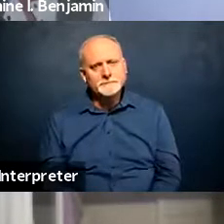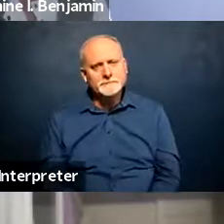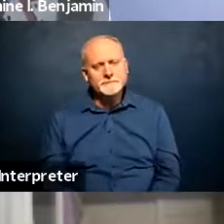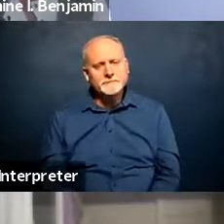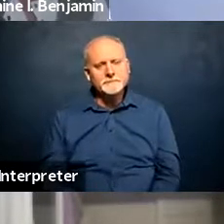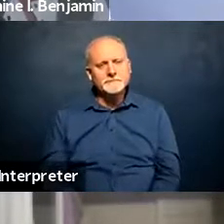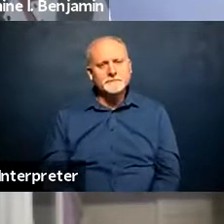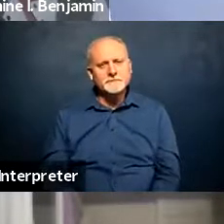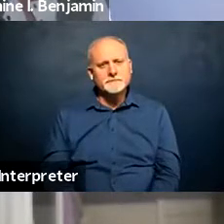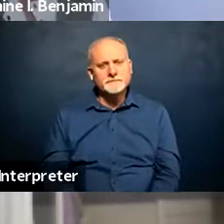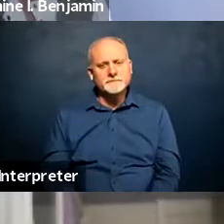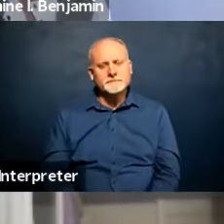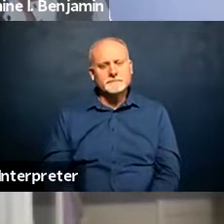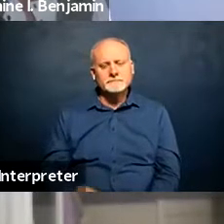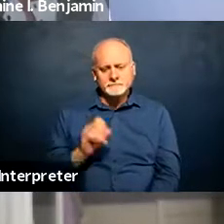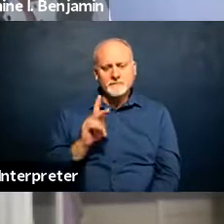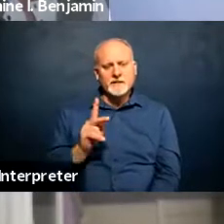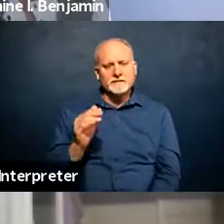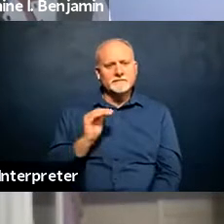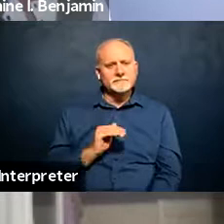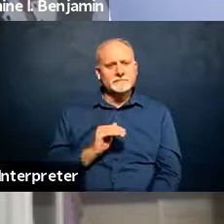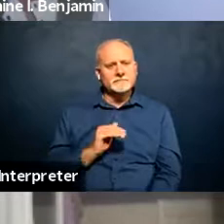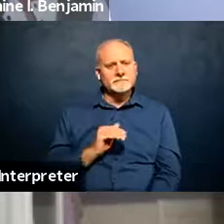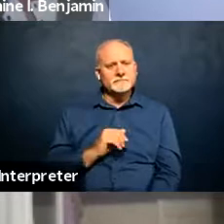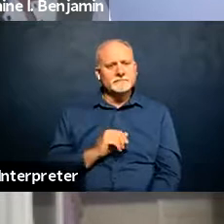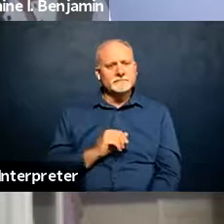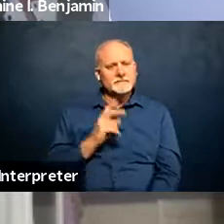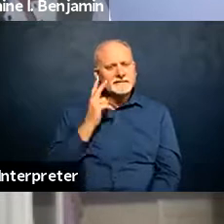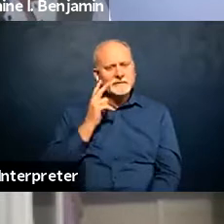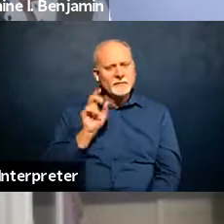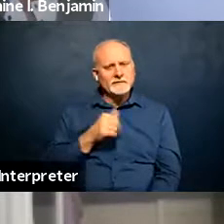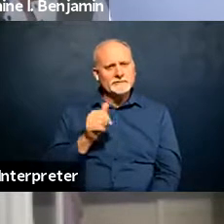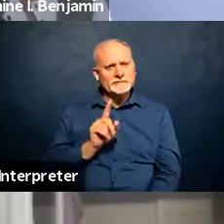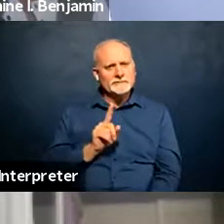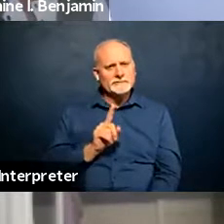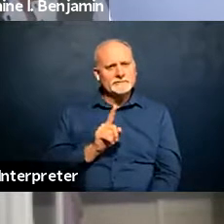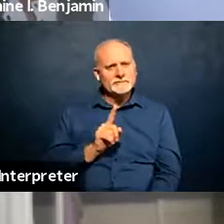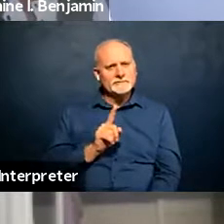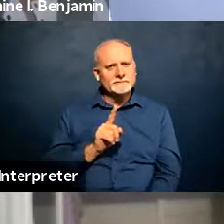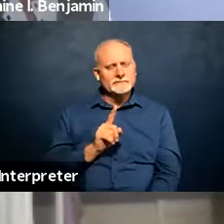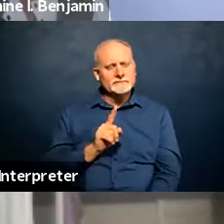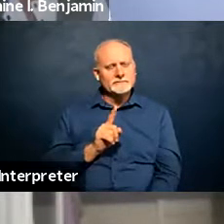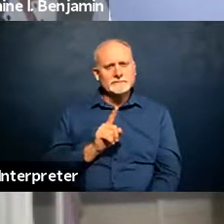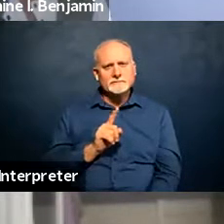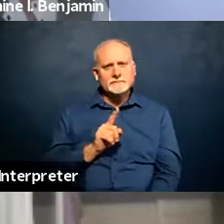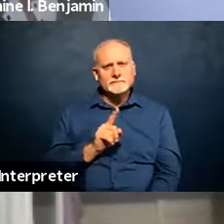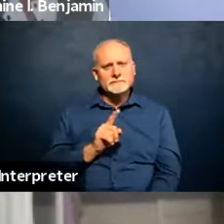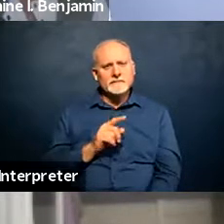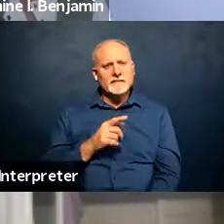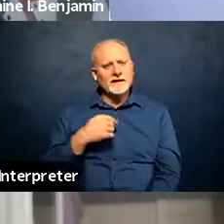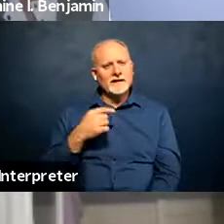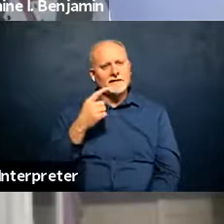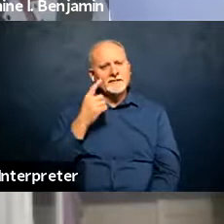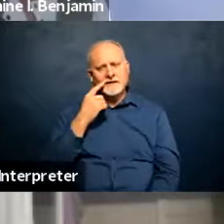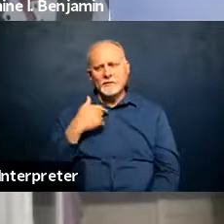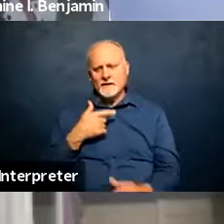Okay. All right. Let me see what else is coming in. I actually think we have